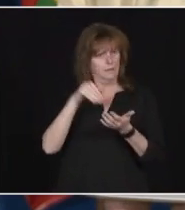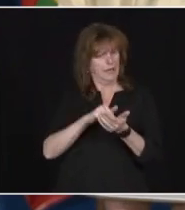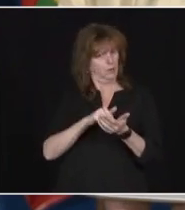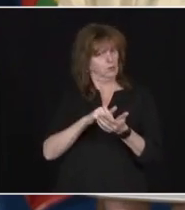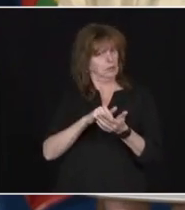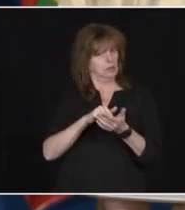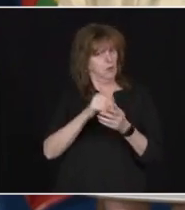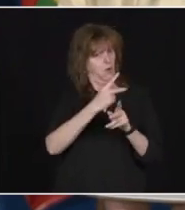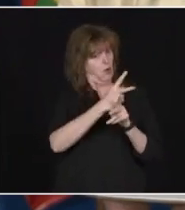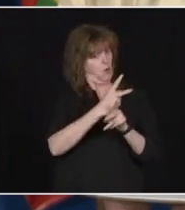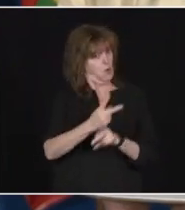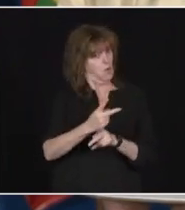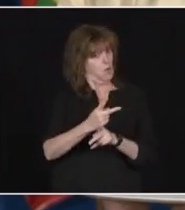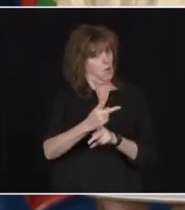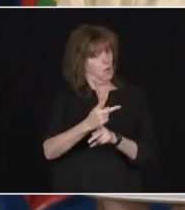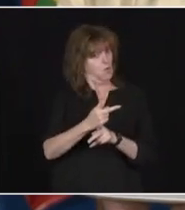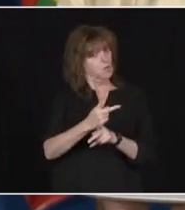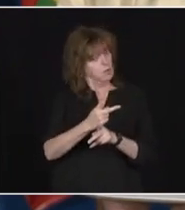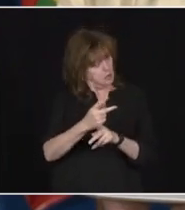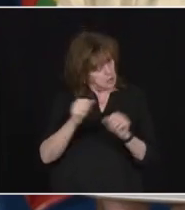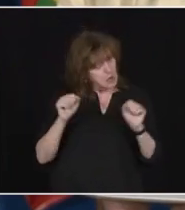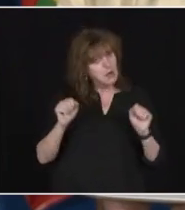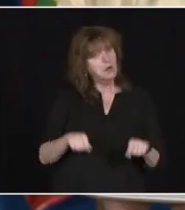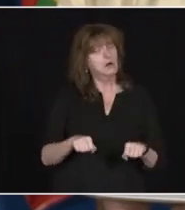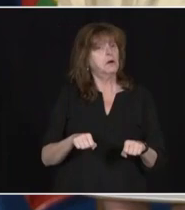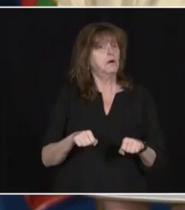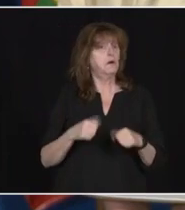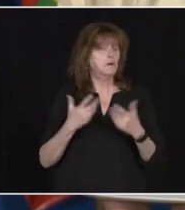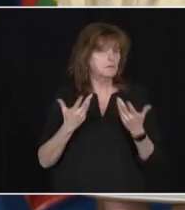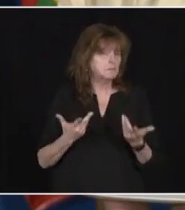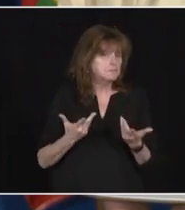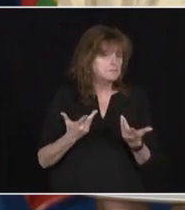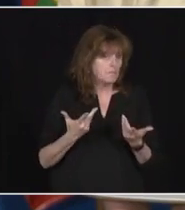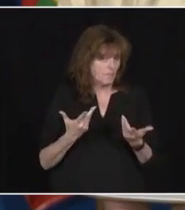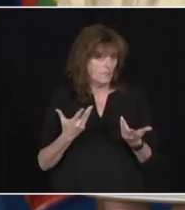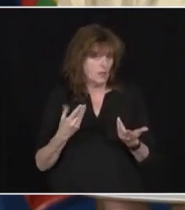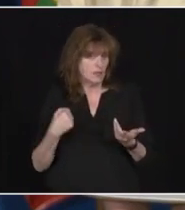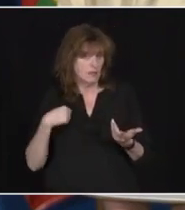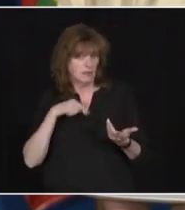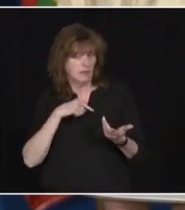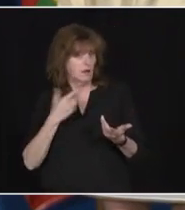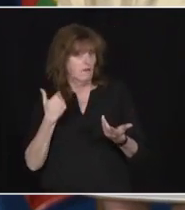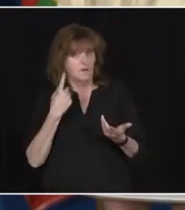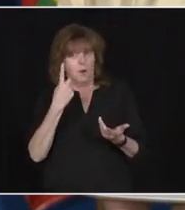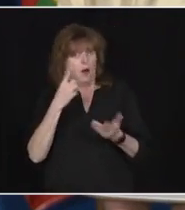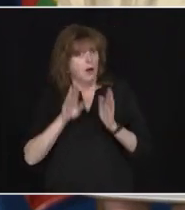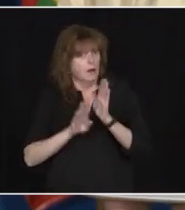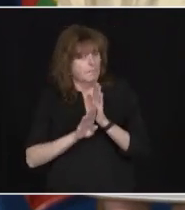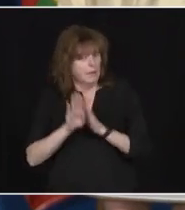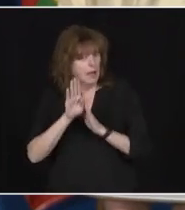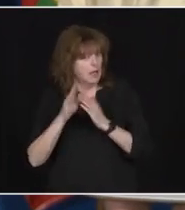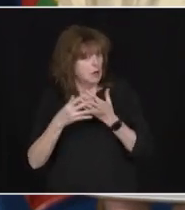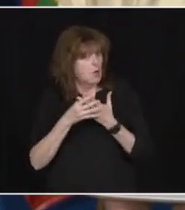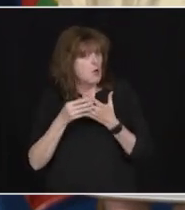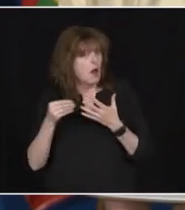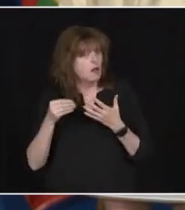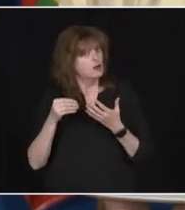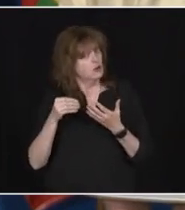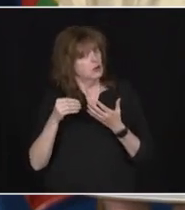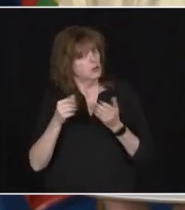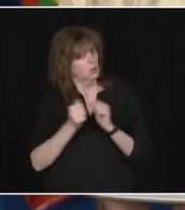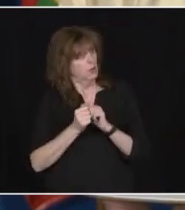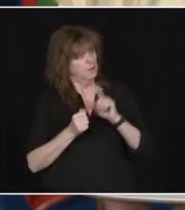$40,000 loan, and we're working with them also $1 billion towards the rent subsidy as